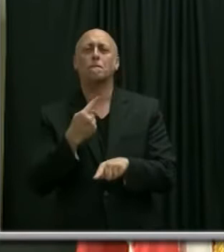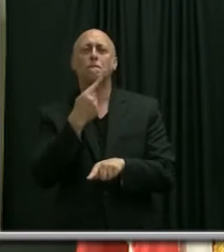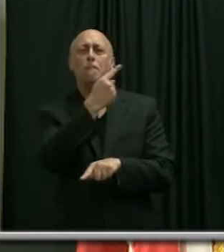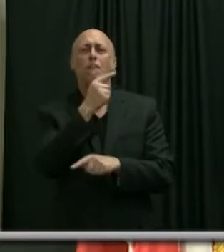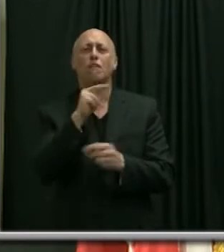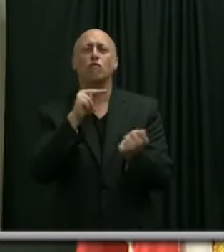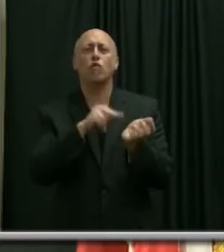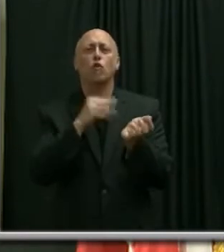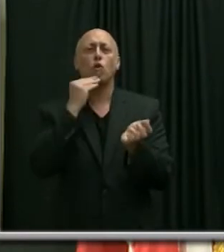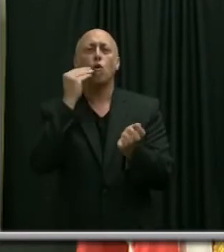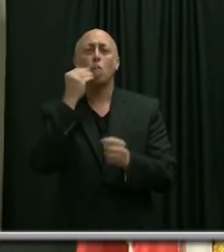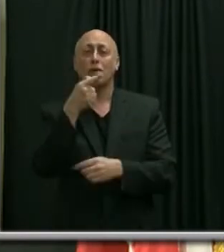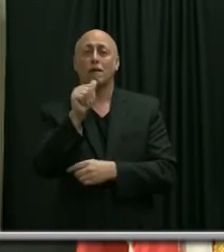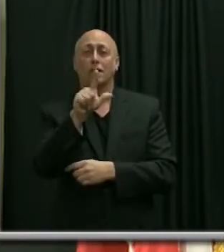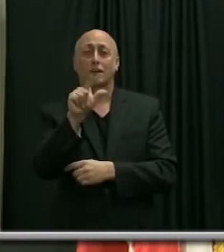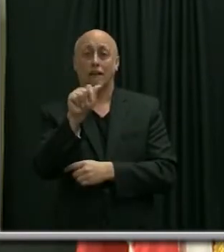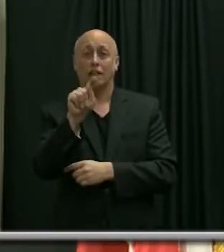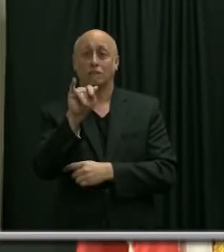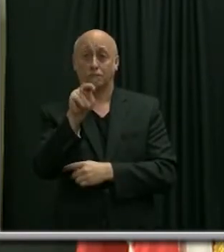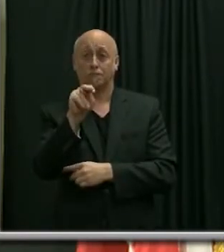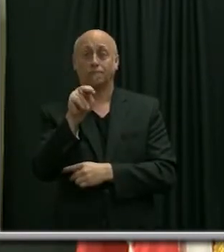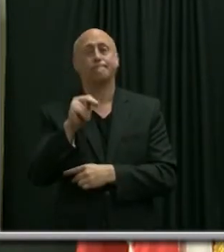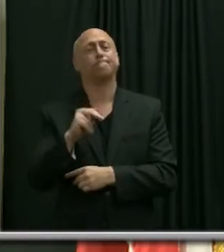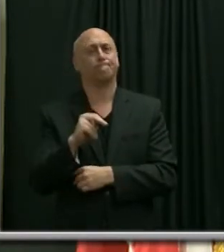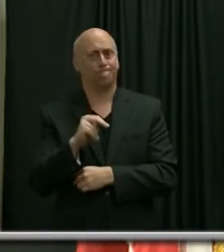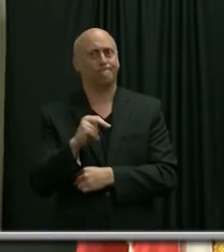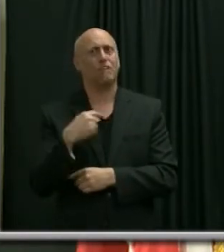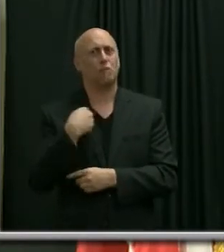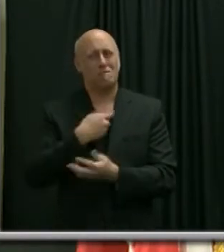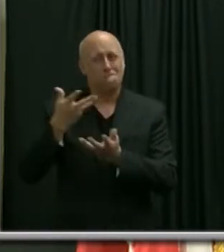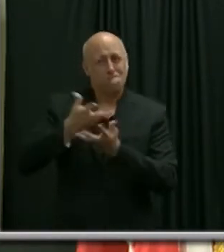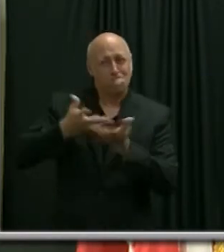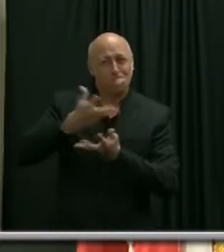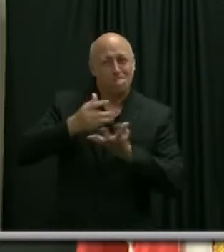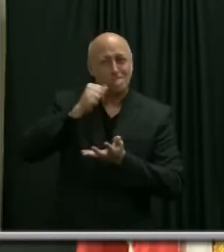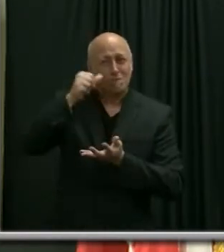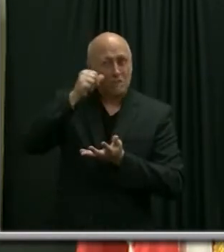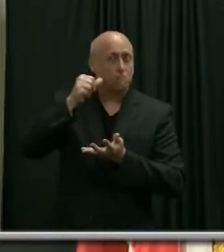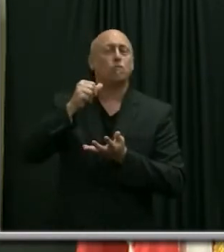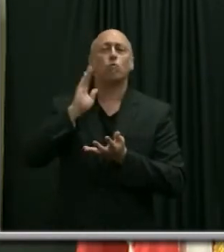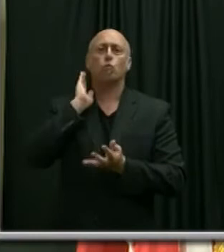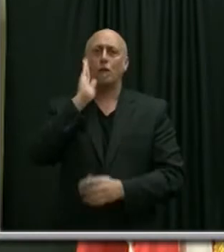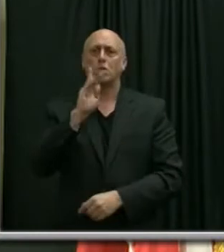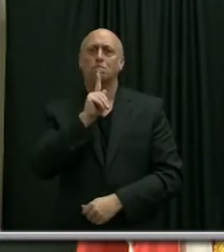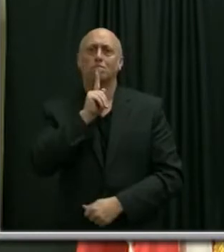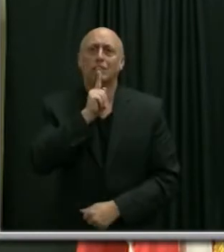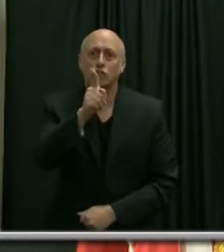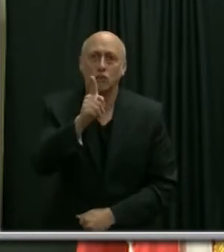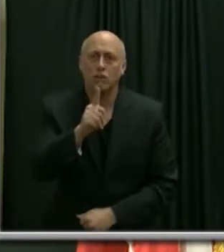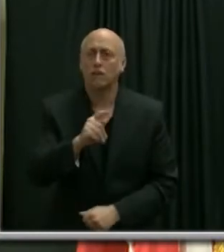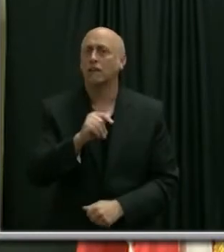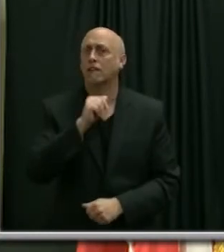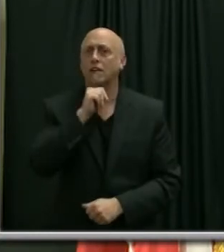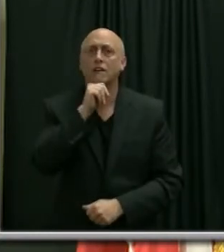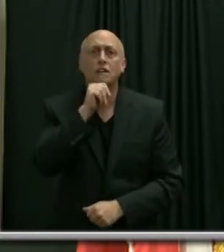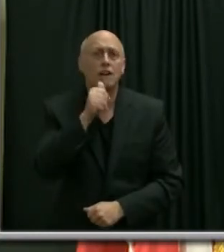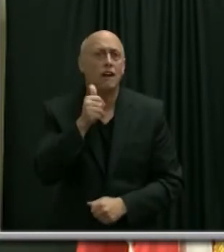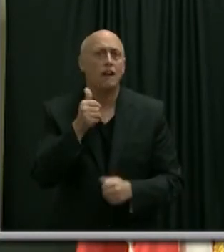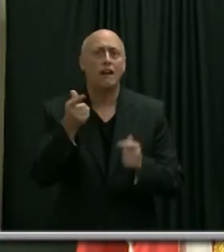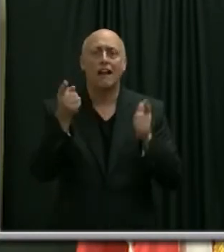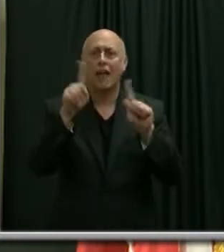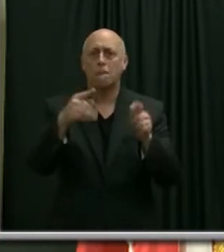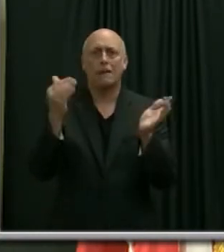the nursing home in Gallatin, and we're going to do everything that we can to make sure that nothing like that